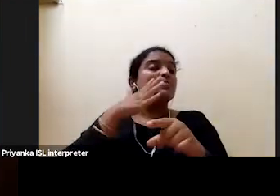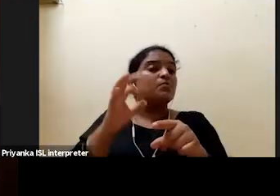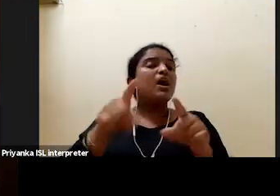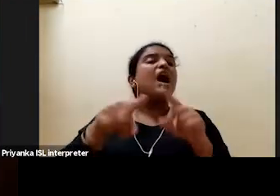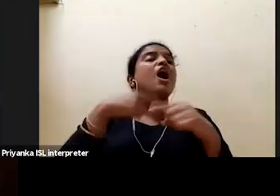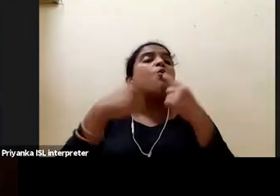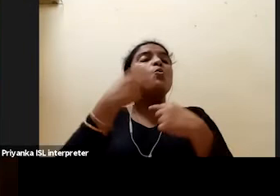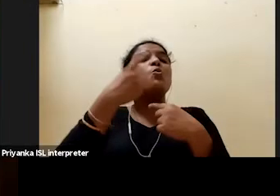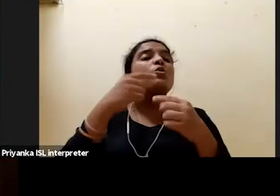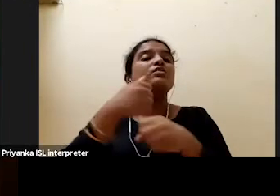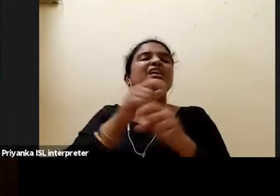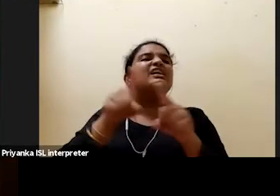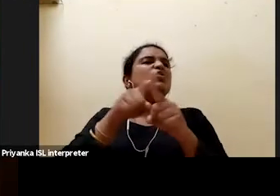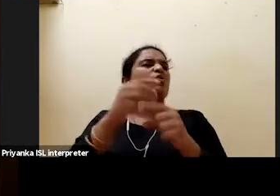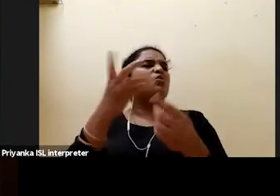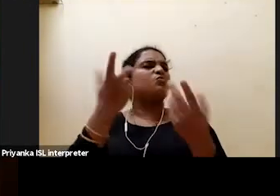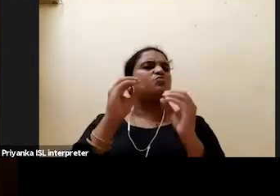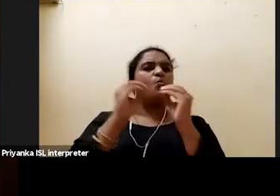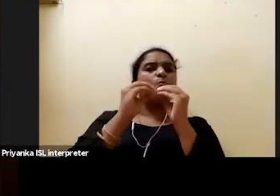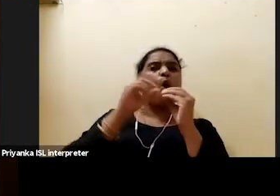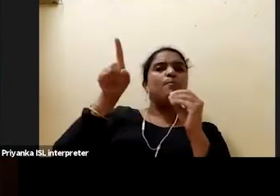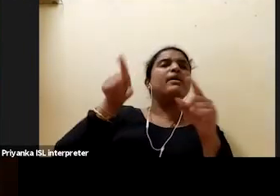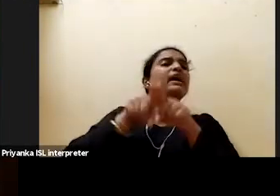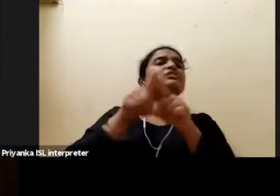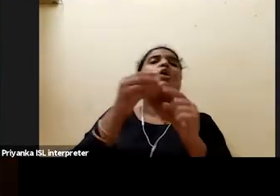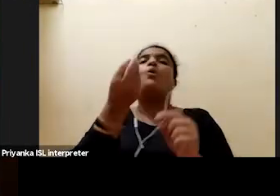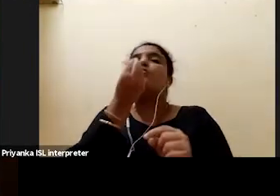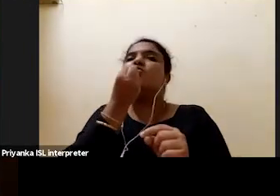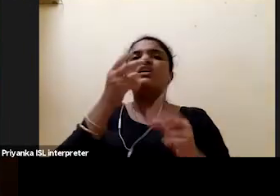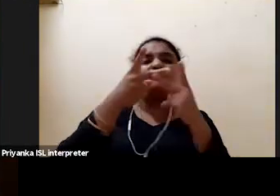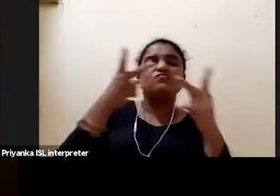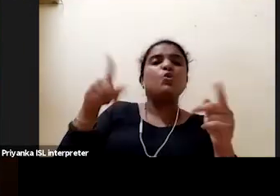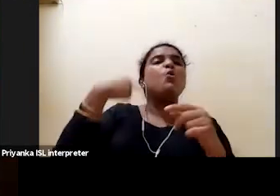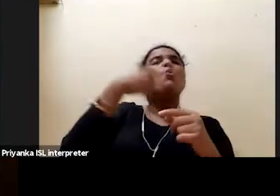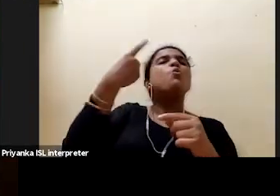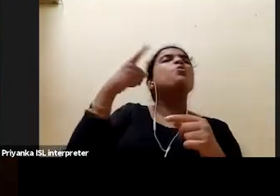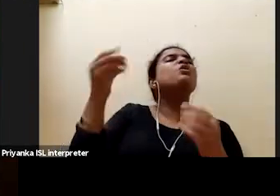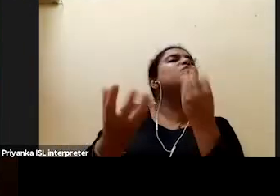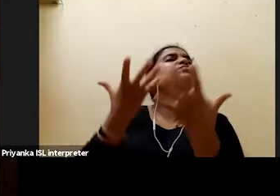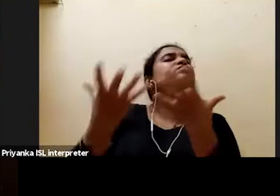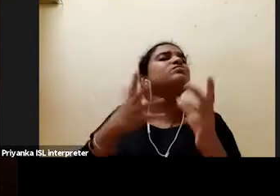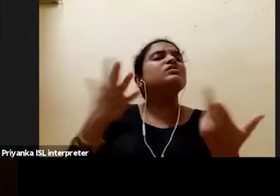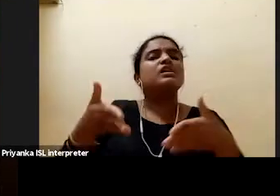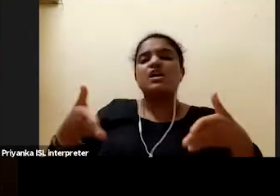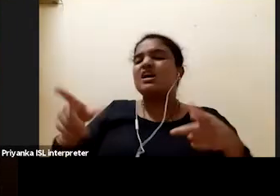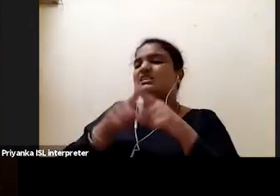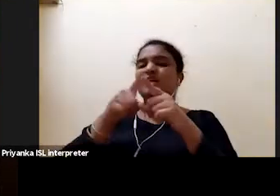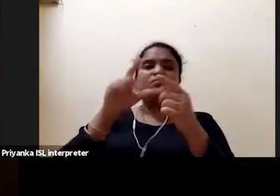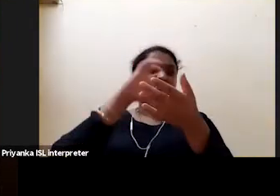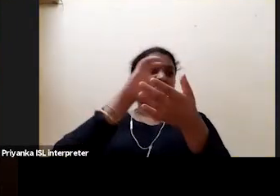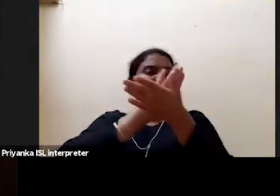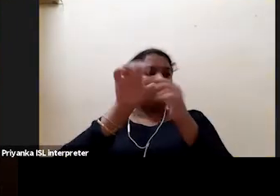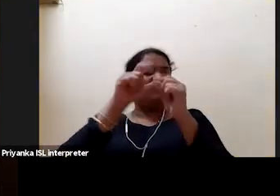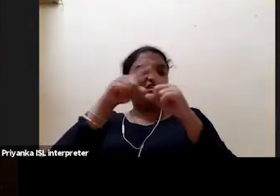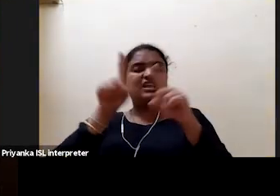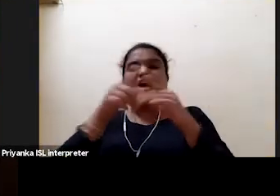can look at Mumbai street food. Who are the people who are cooking this food, who are making the street food? They could be migrants from